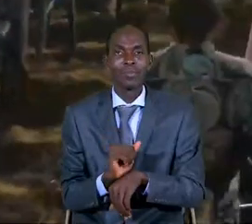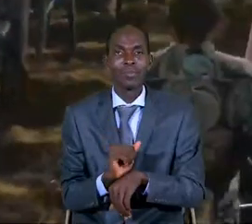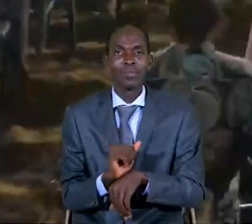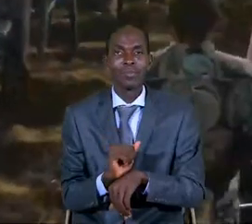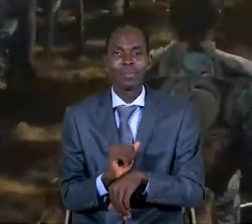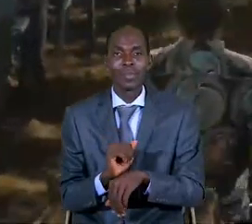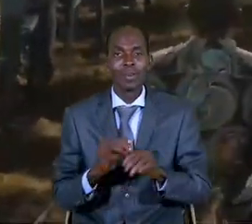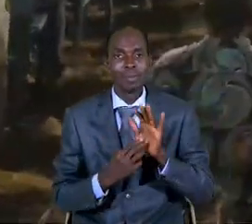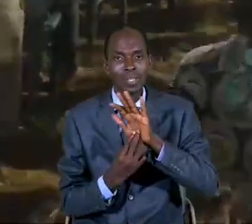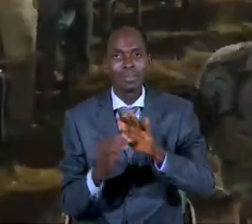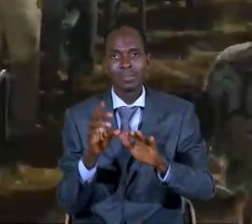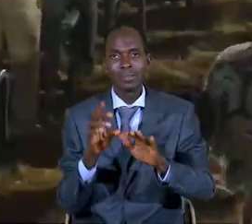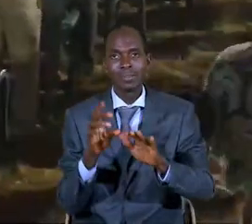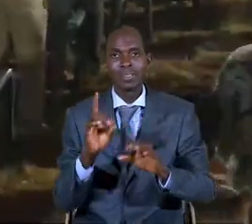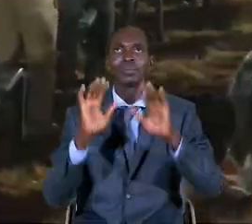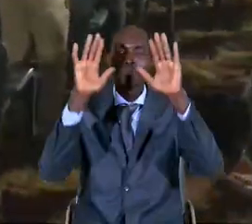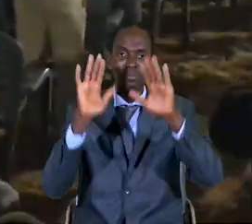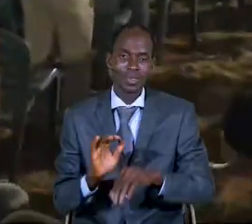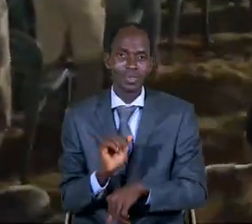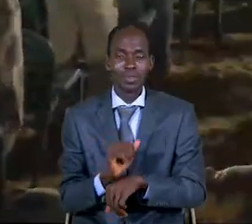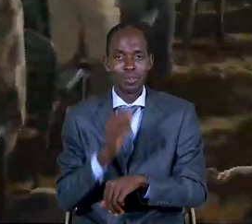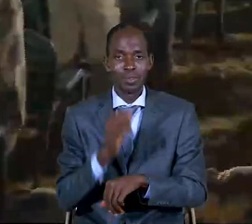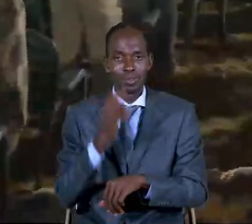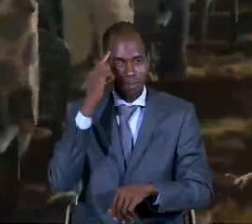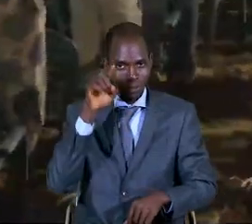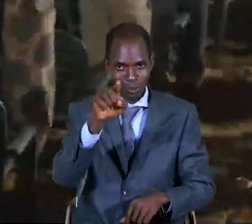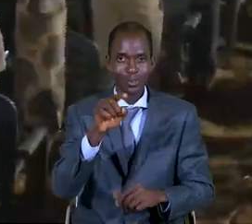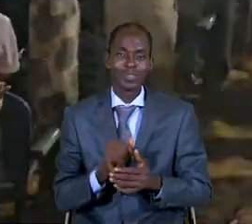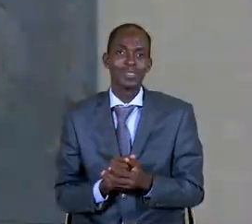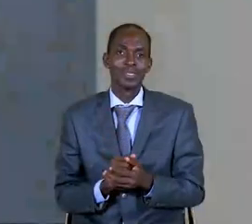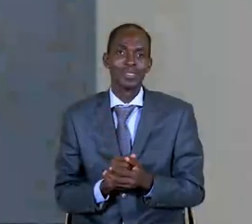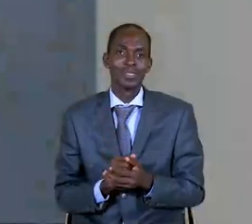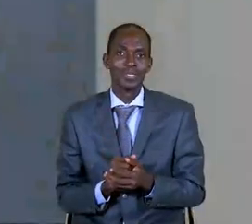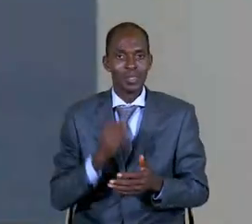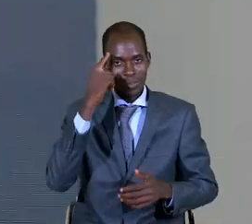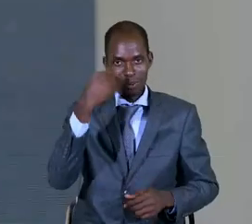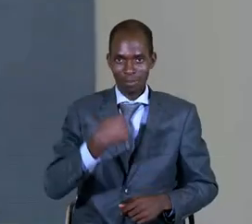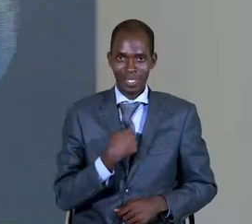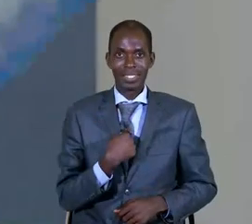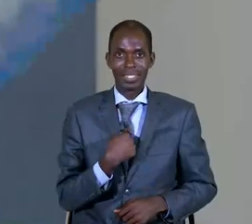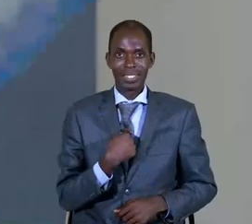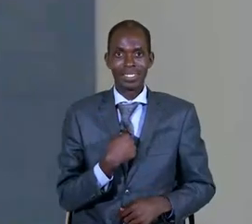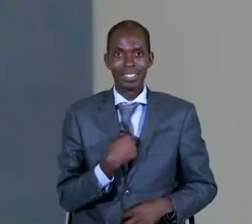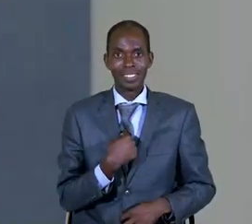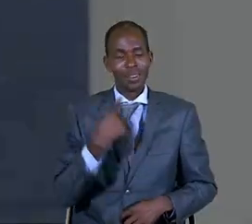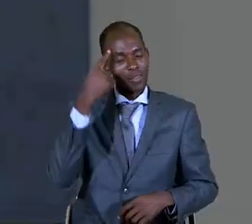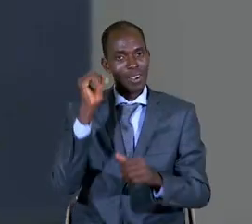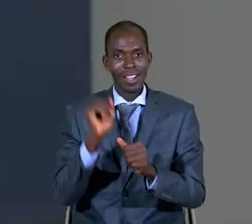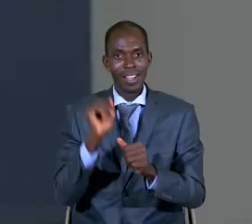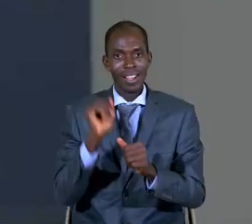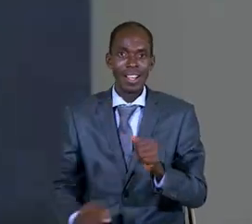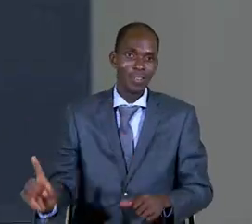Manifested miracle. For you. For me. For